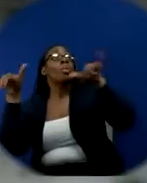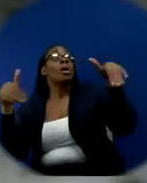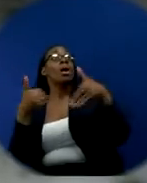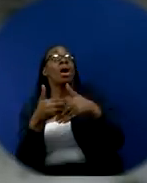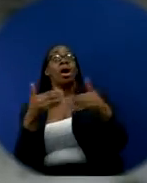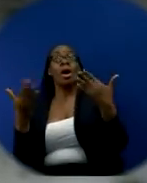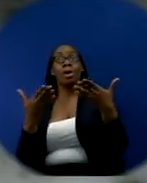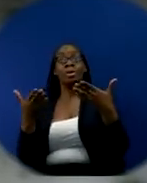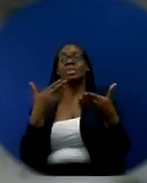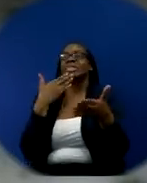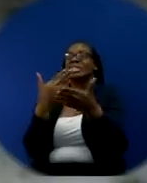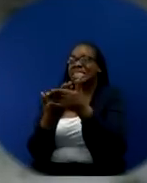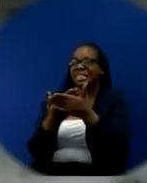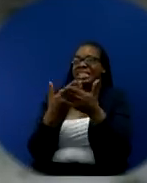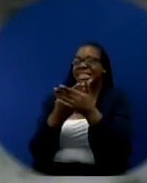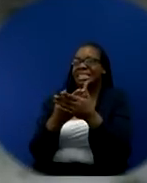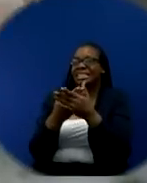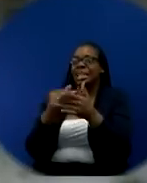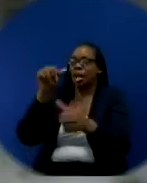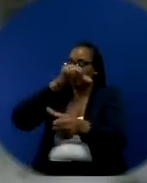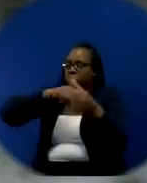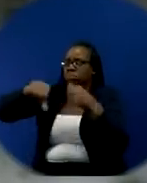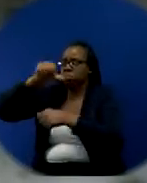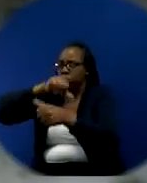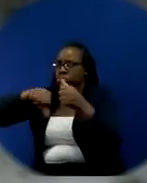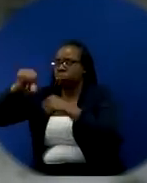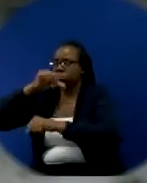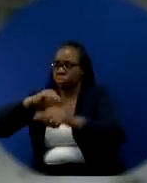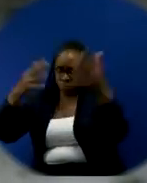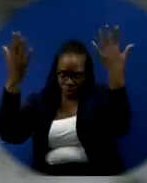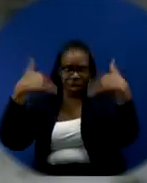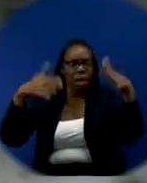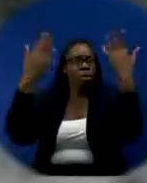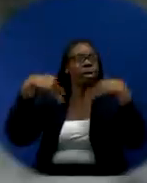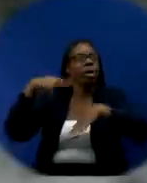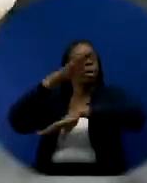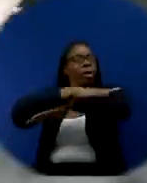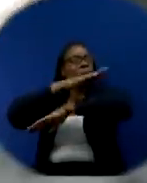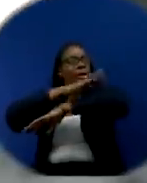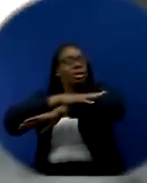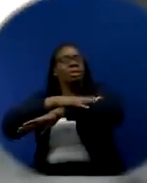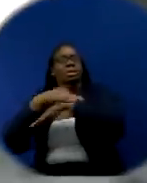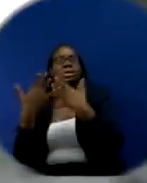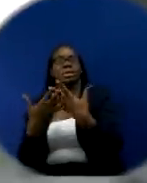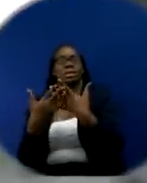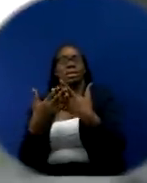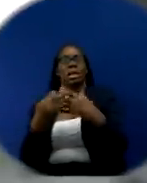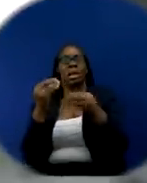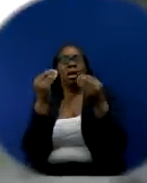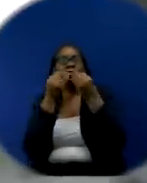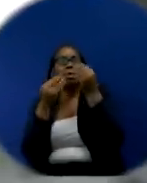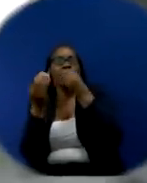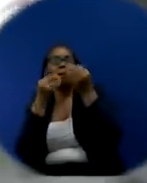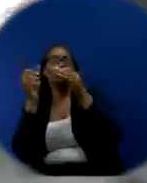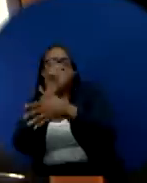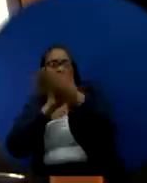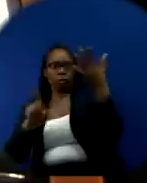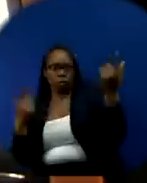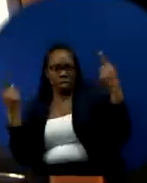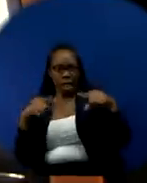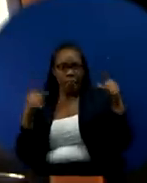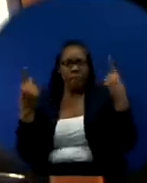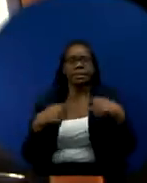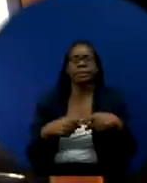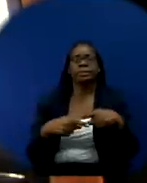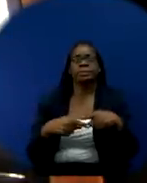going to have a good time one with another. Come on in where the table is spread and the feast of the Lord is going on. I